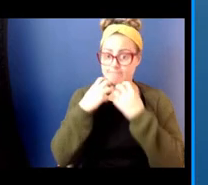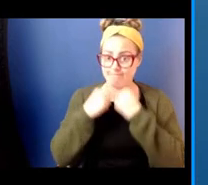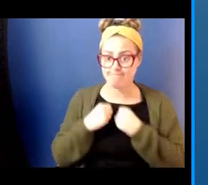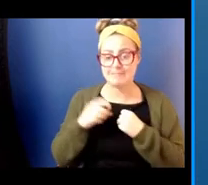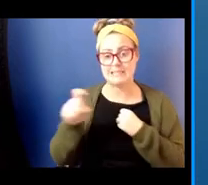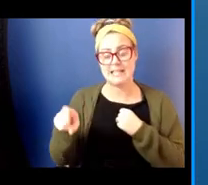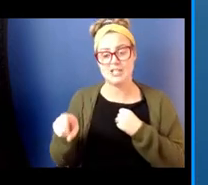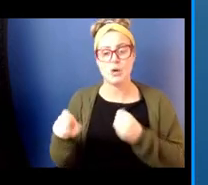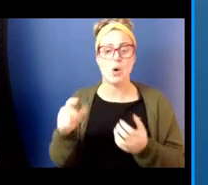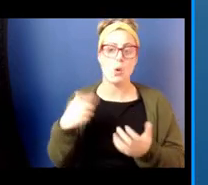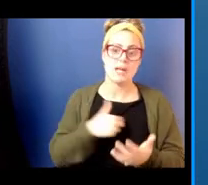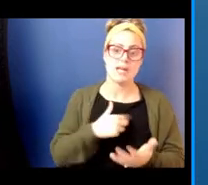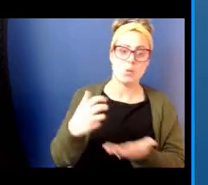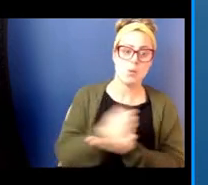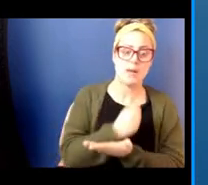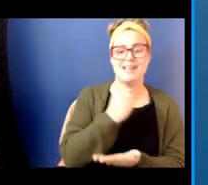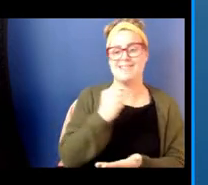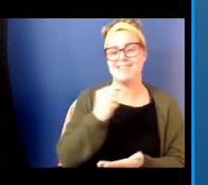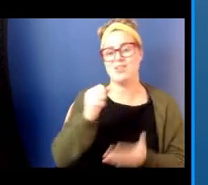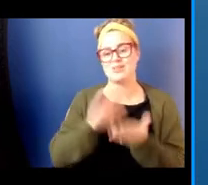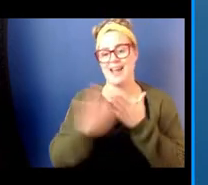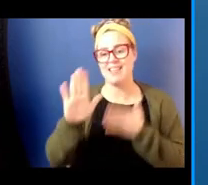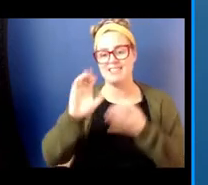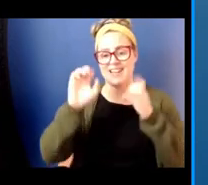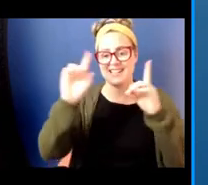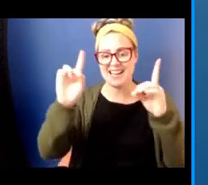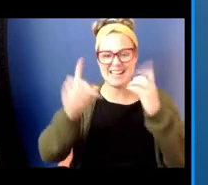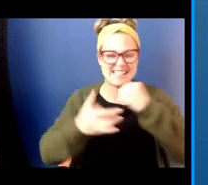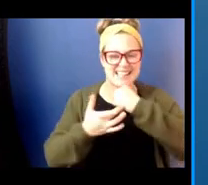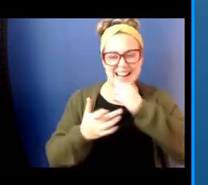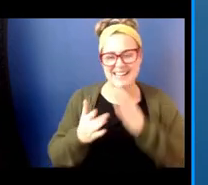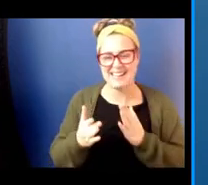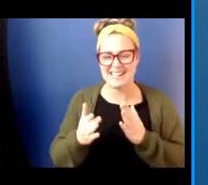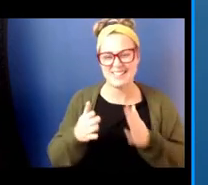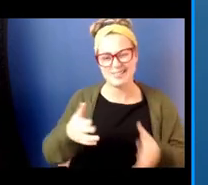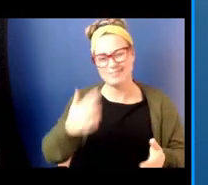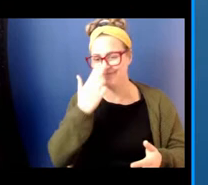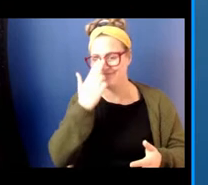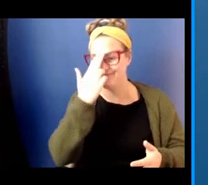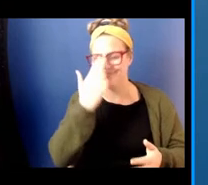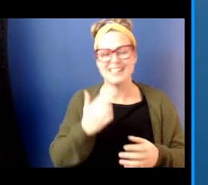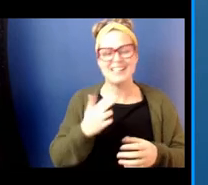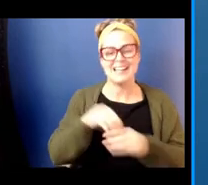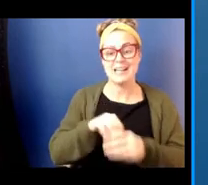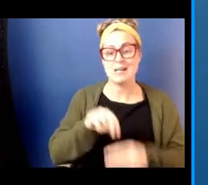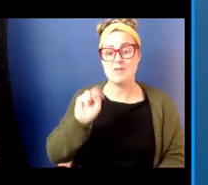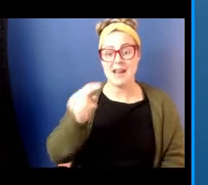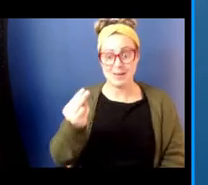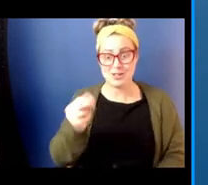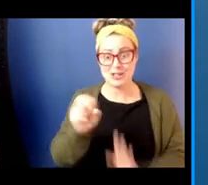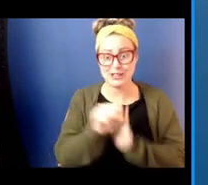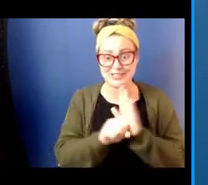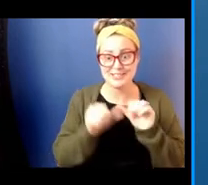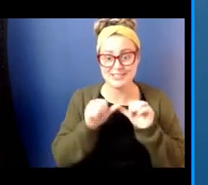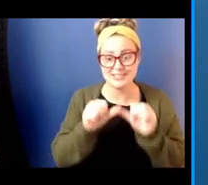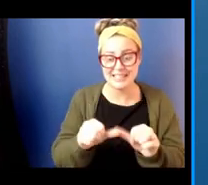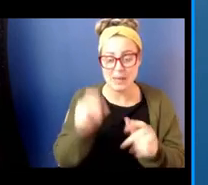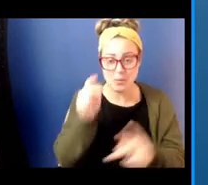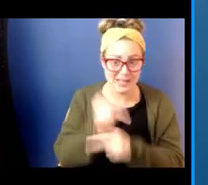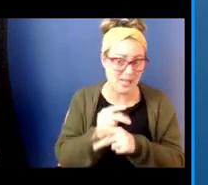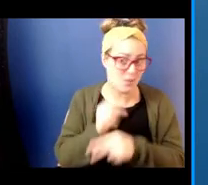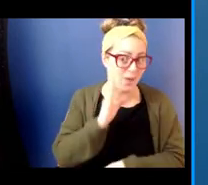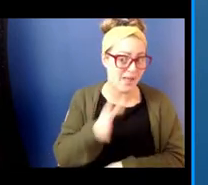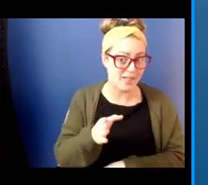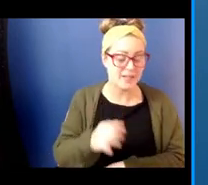Hampshire and that we can keep them with us we need to show that when we get to Michigan we can win not just